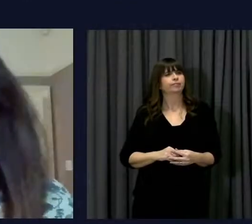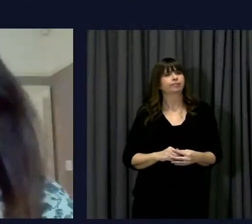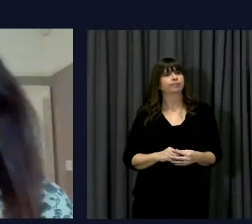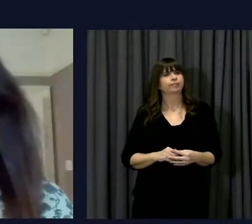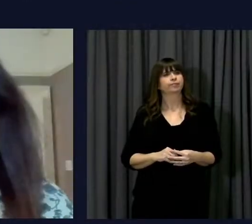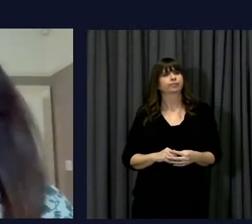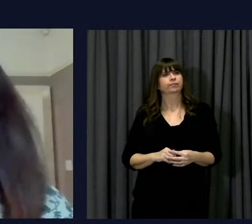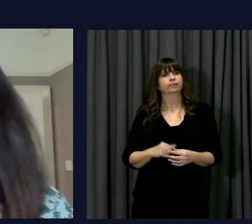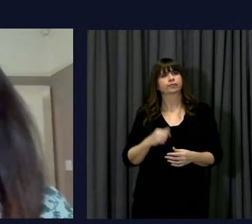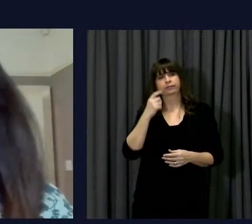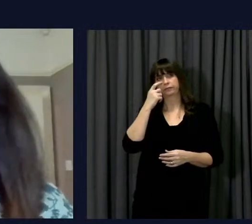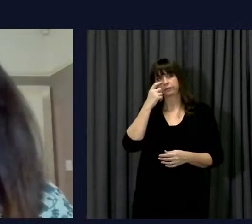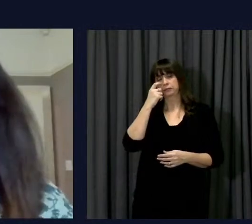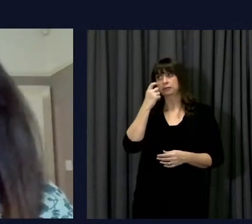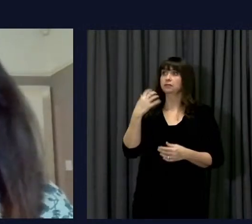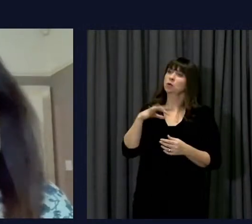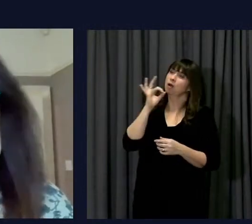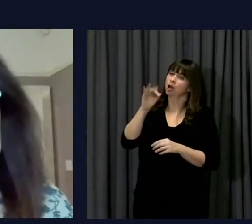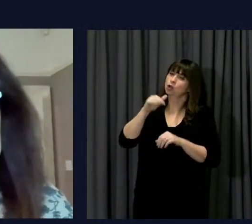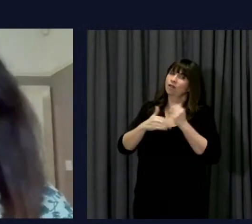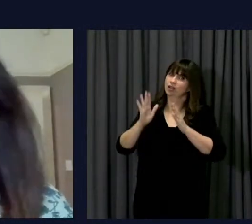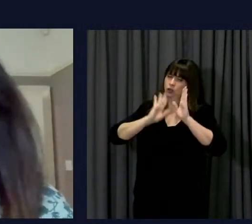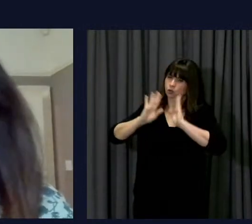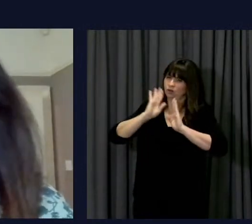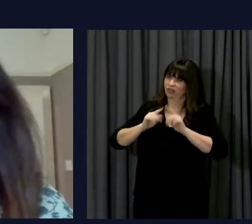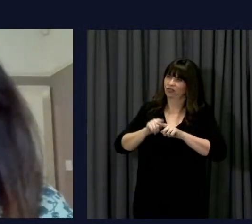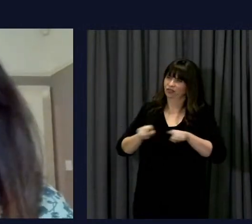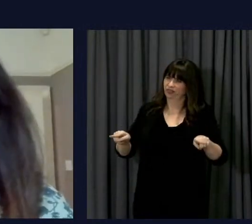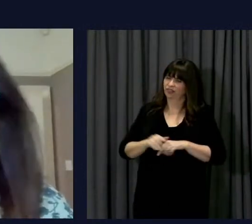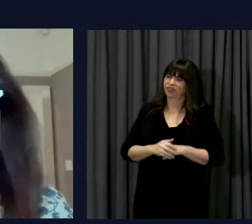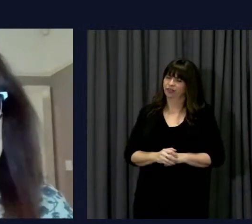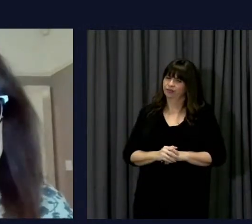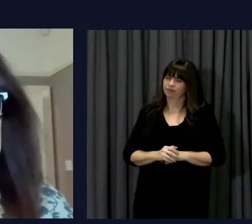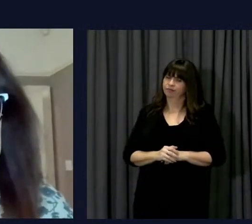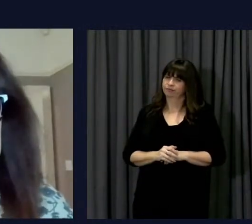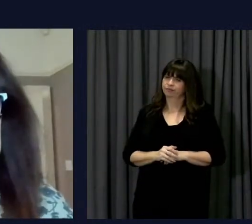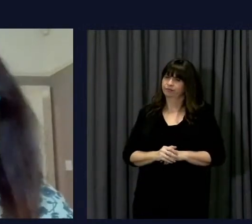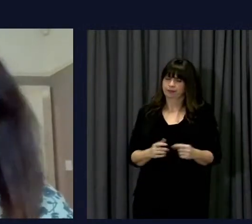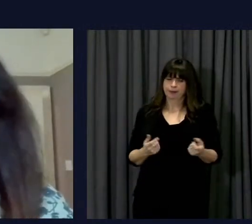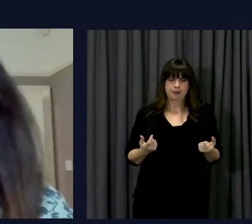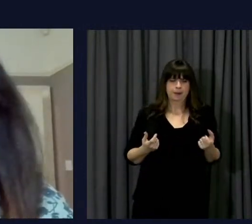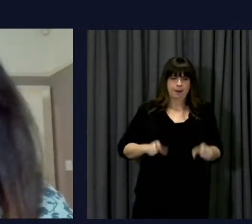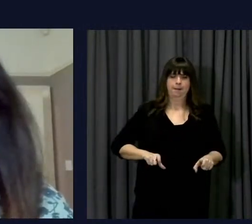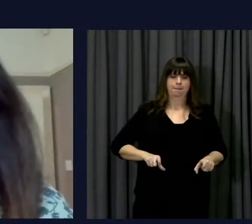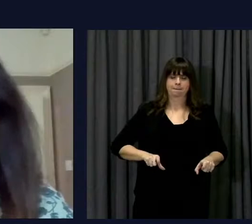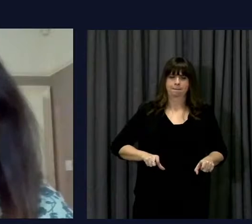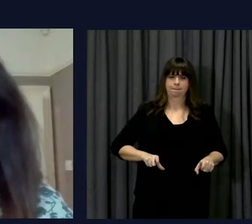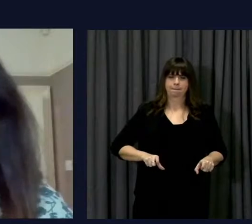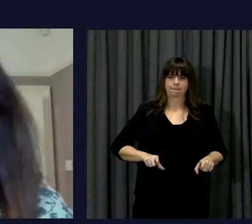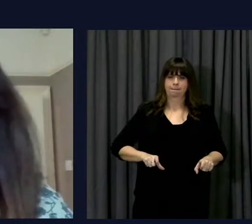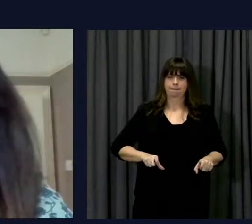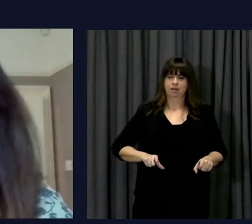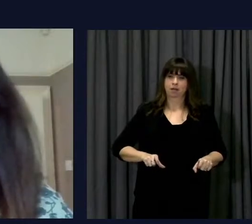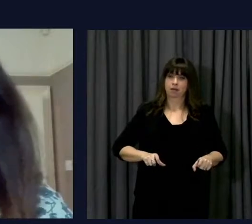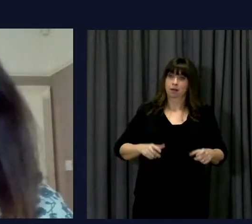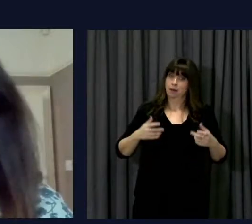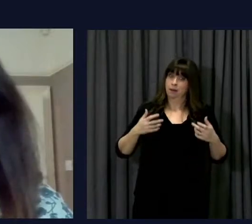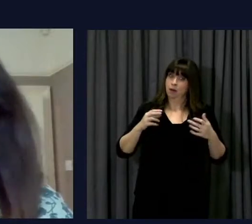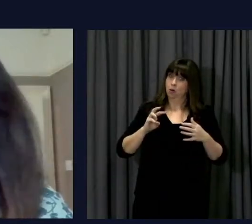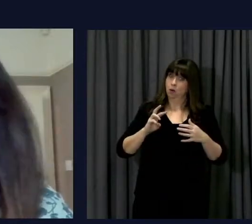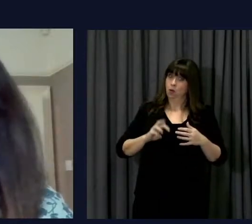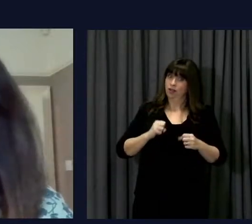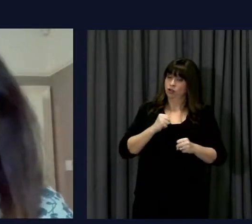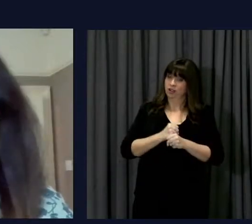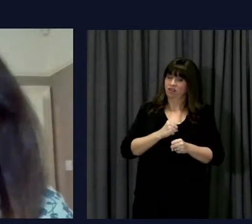I could just move onto younger people now. Is the negative effect of lockdown on children and young people being assessed when the Welsh